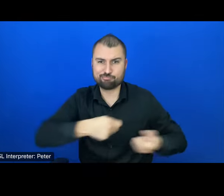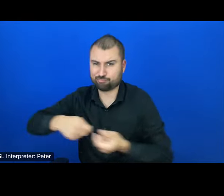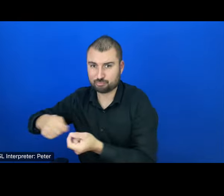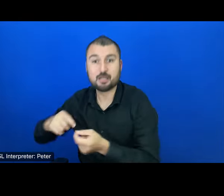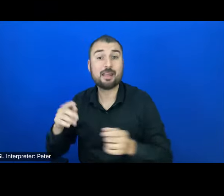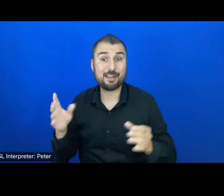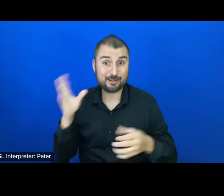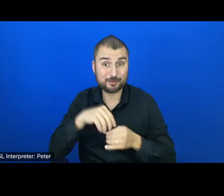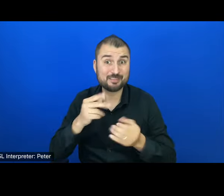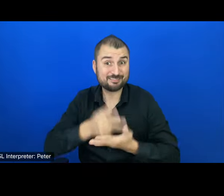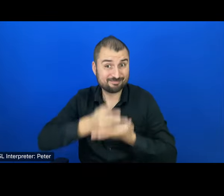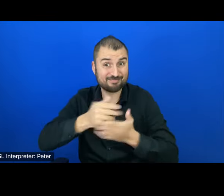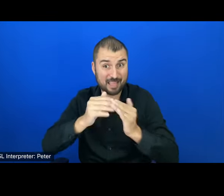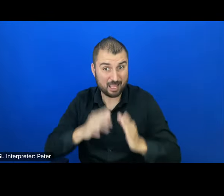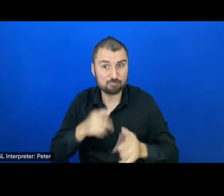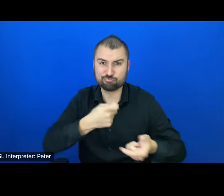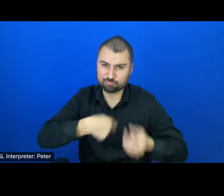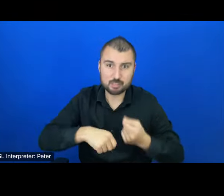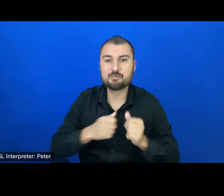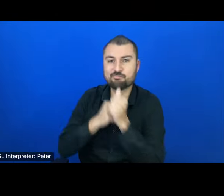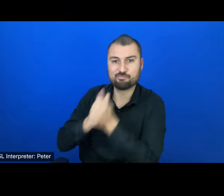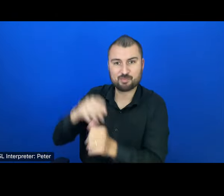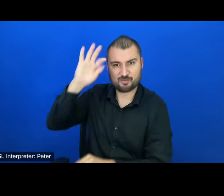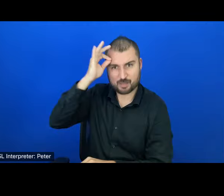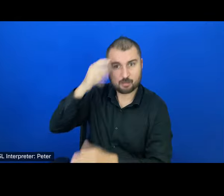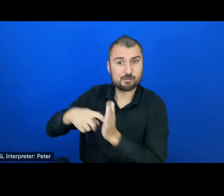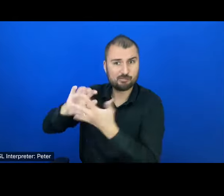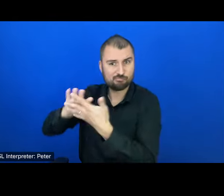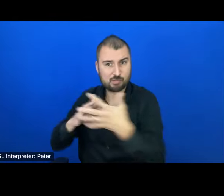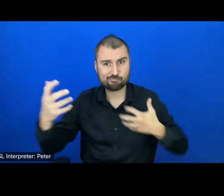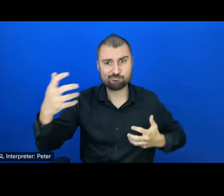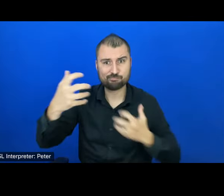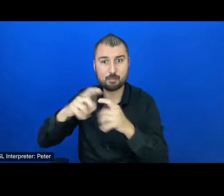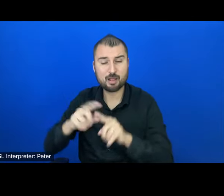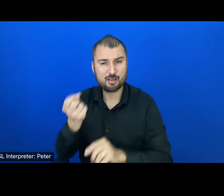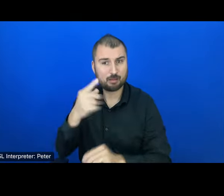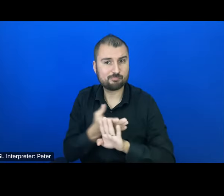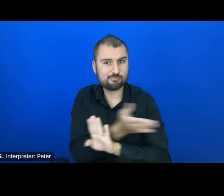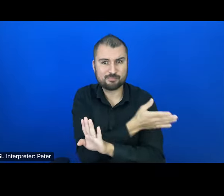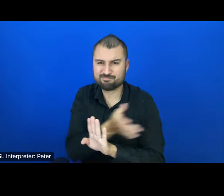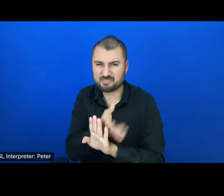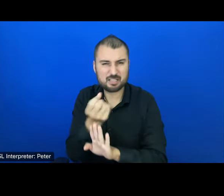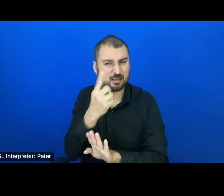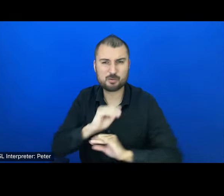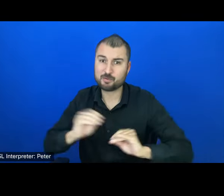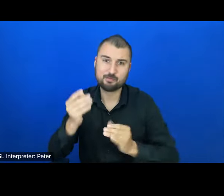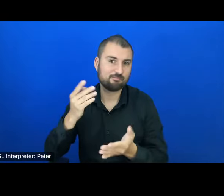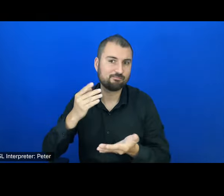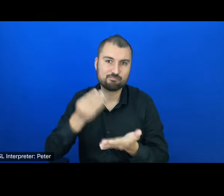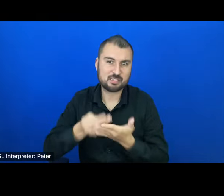including scale houses, to comply with federal requirements. However, previously, there's not really been funding available for that. So in